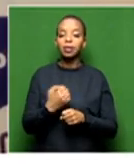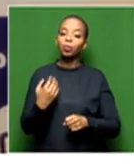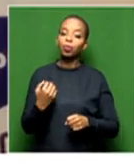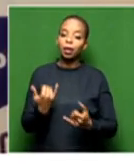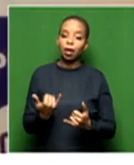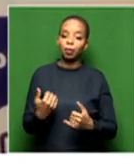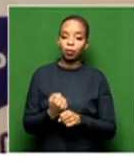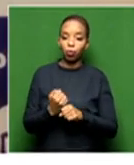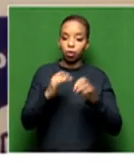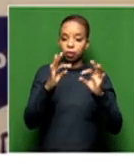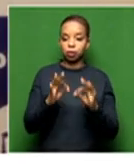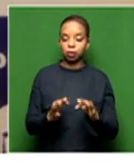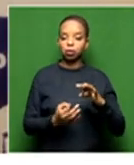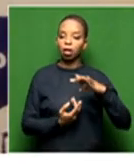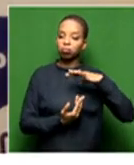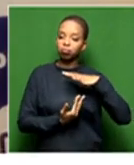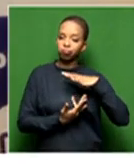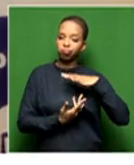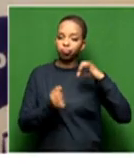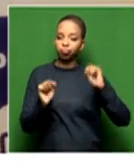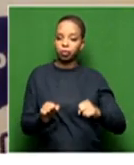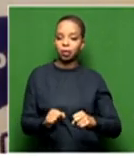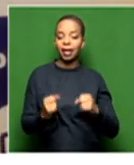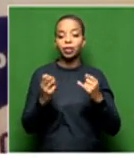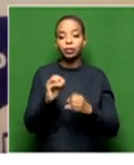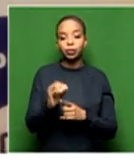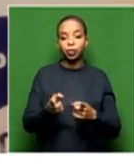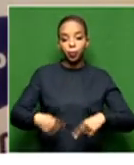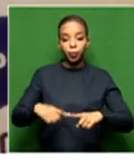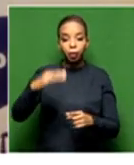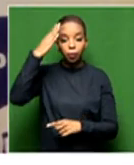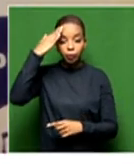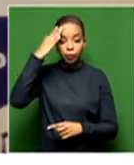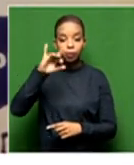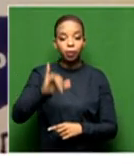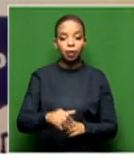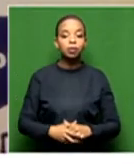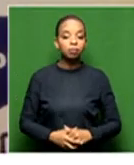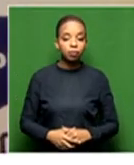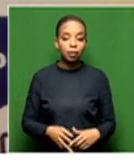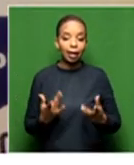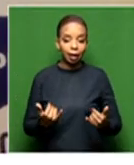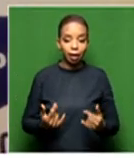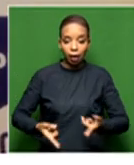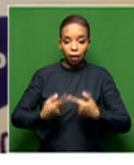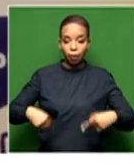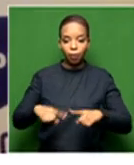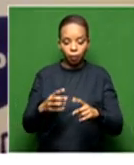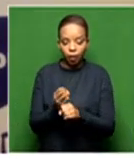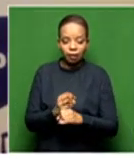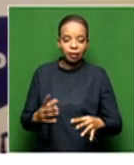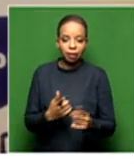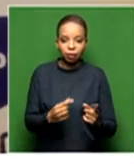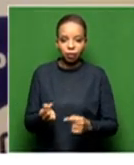efficiently or in an automated fashion. So knowingly or unknowingly, we are all now as a society starting to embrace